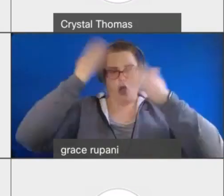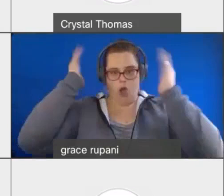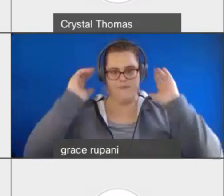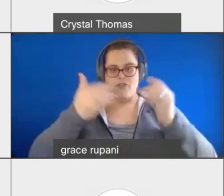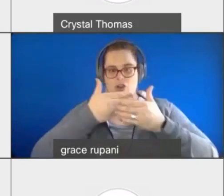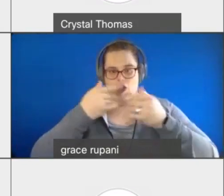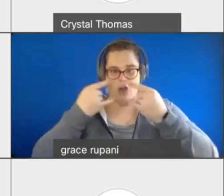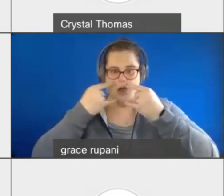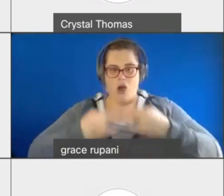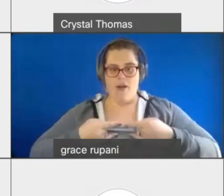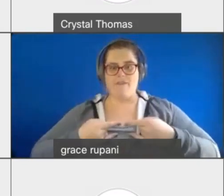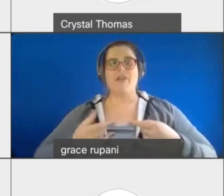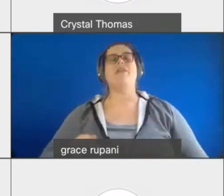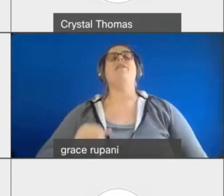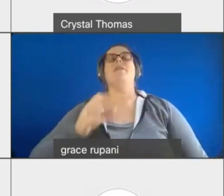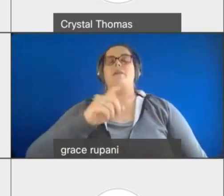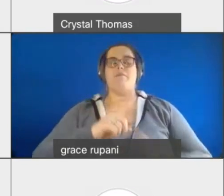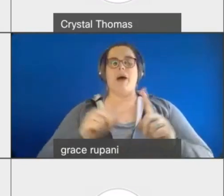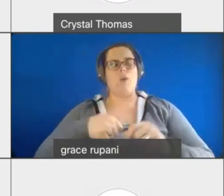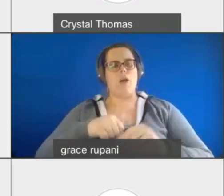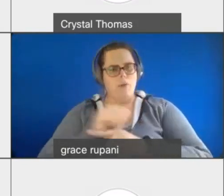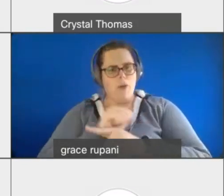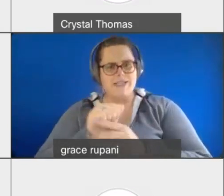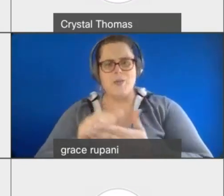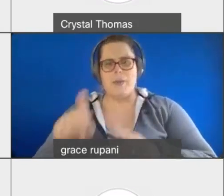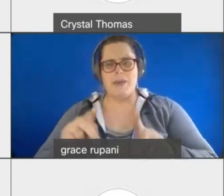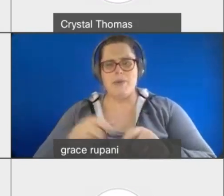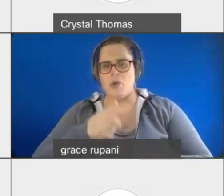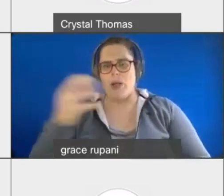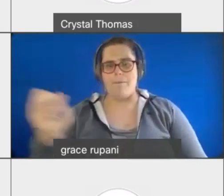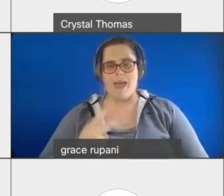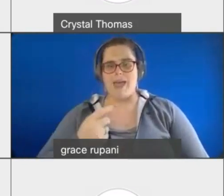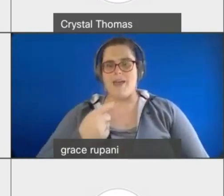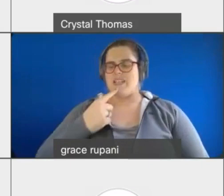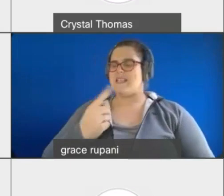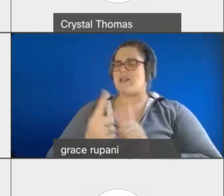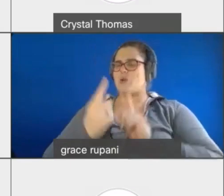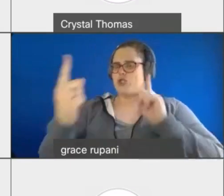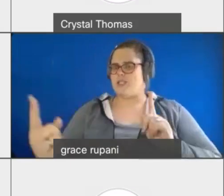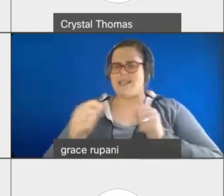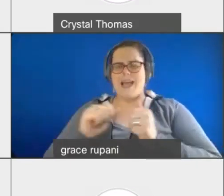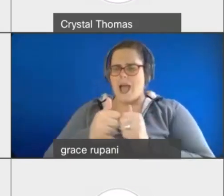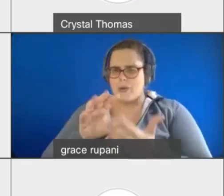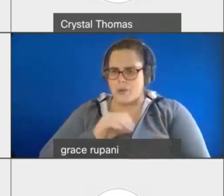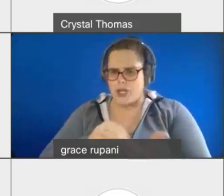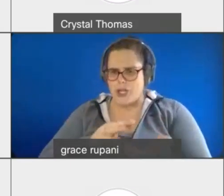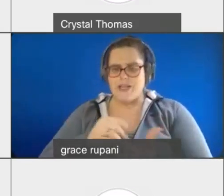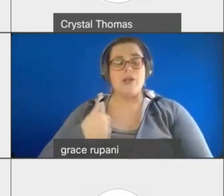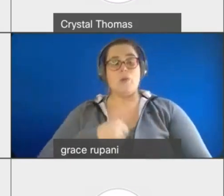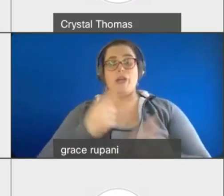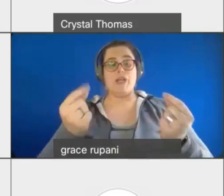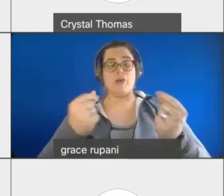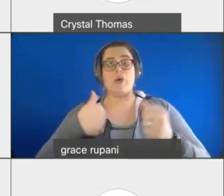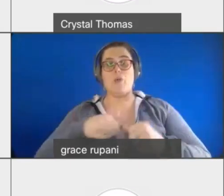our participants who are returning. How do you learn to social distance? So one of the things that we're doing in this thing is where we actually hold